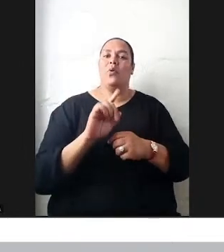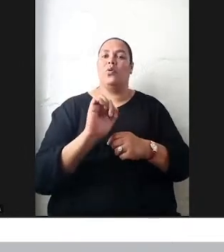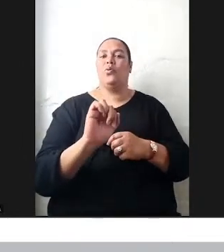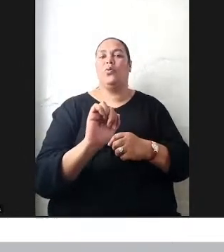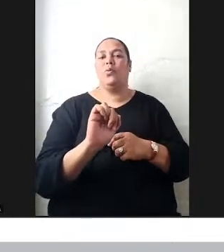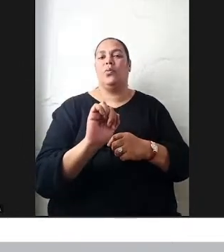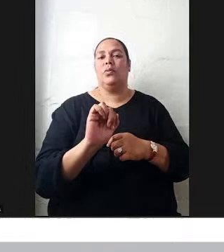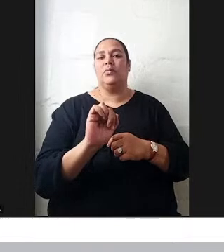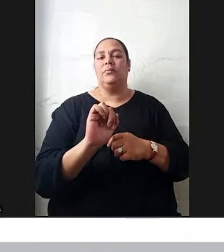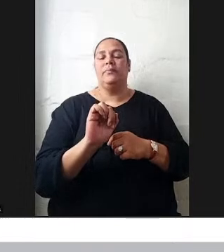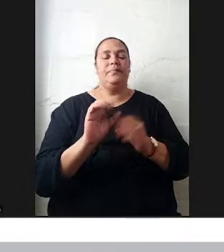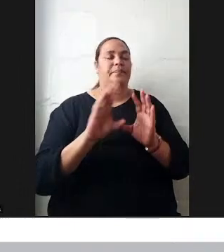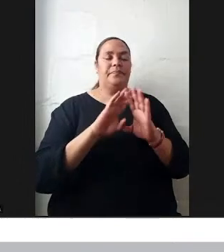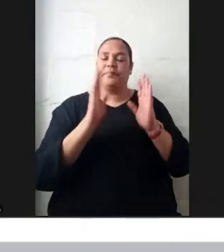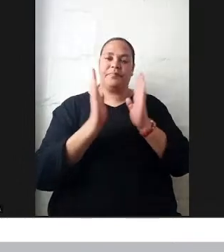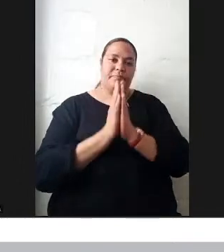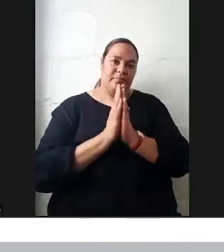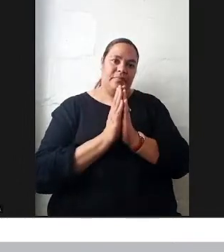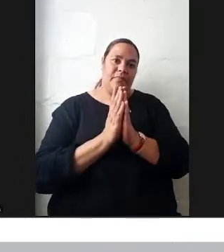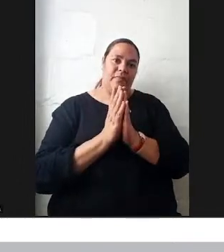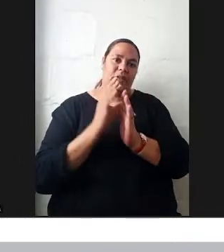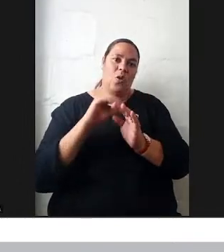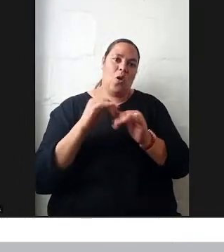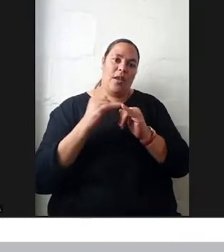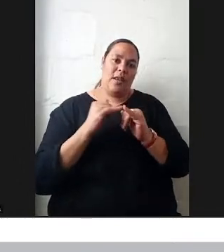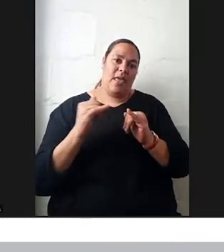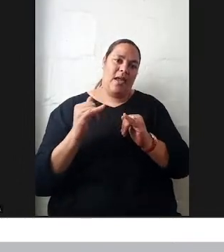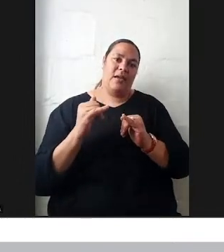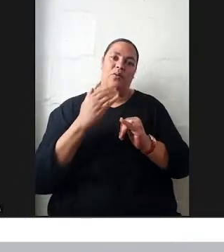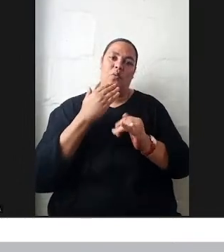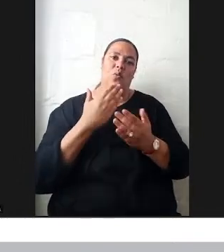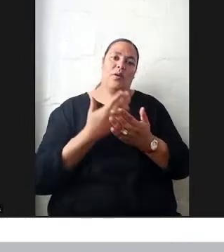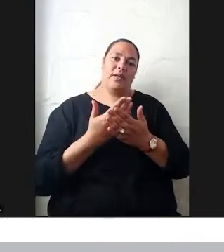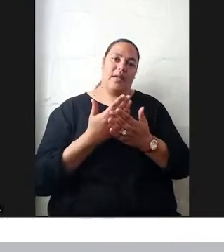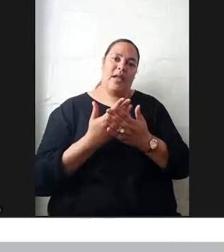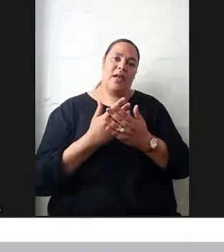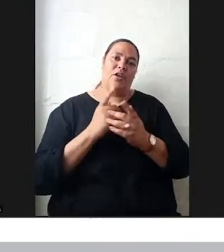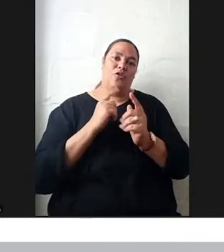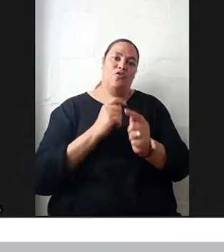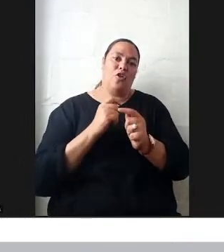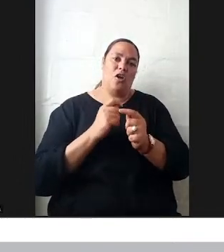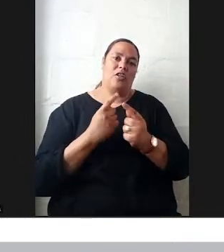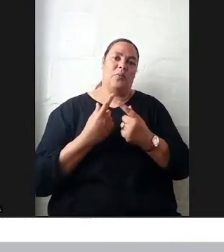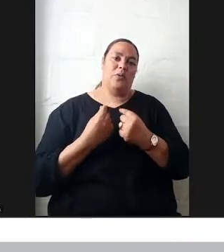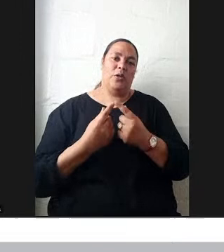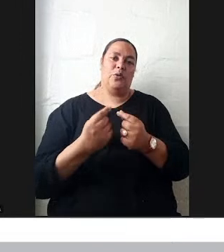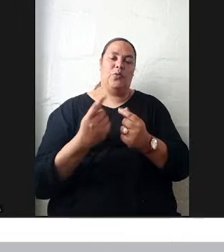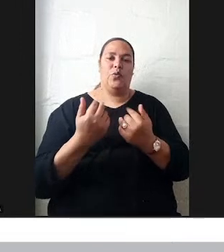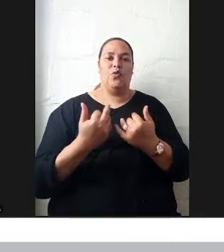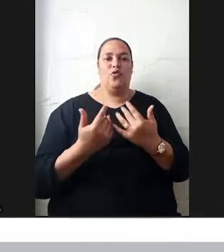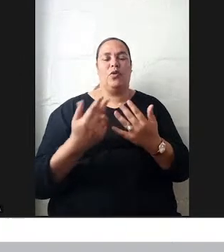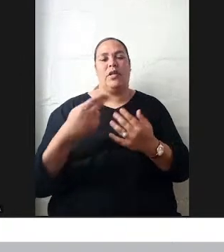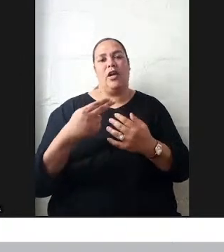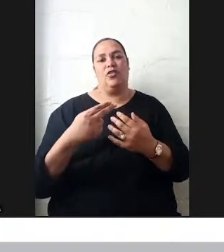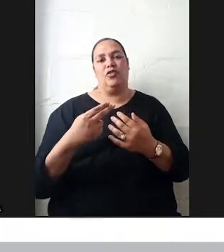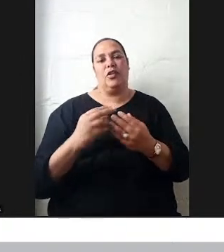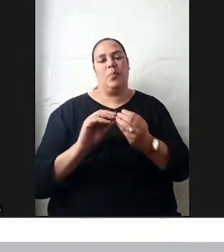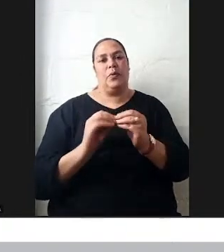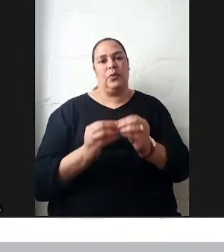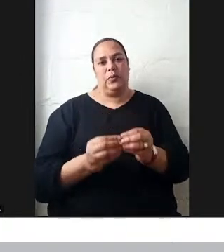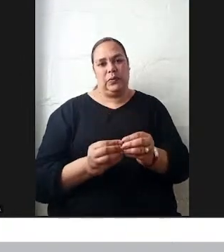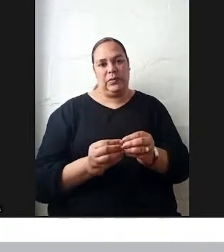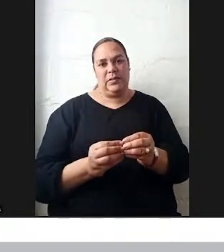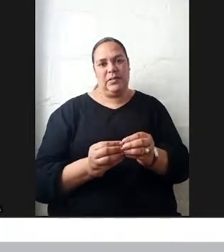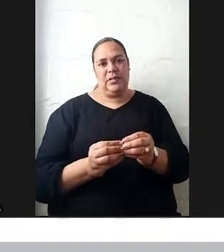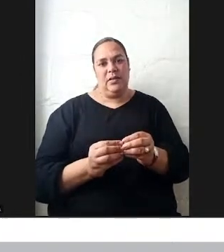with everything actually coming online and us being able to transport and deliver the green hydrogen produced.